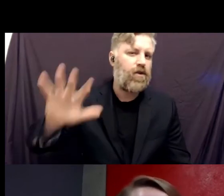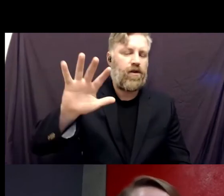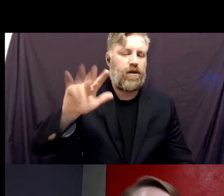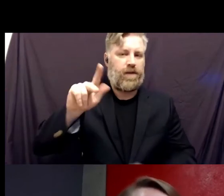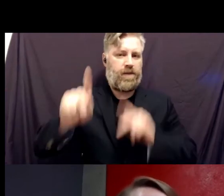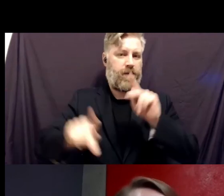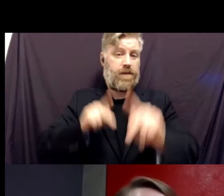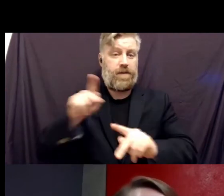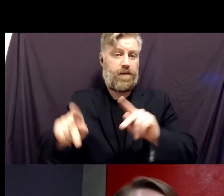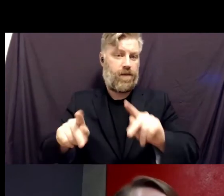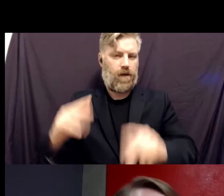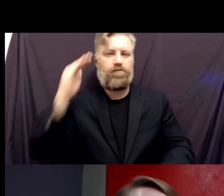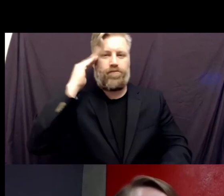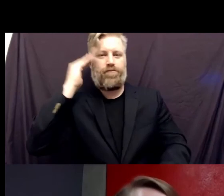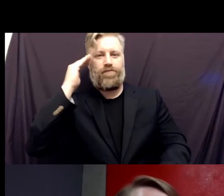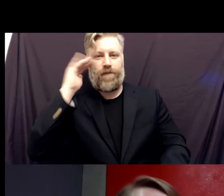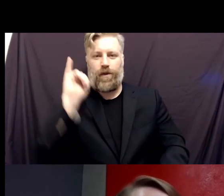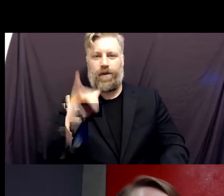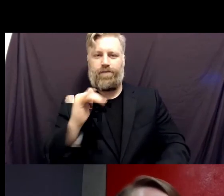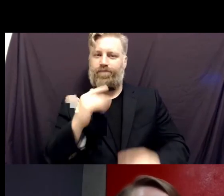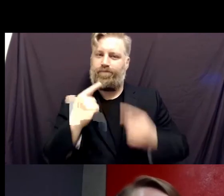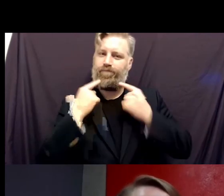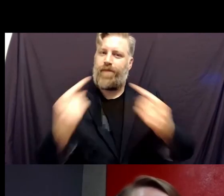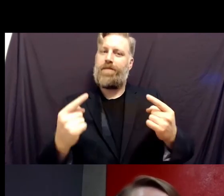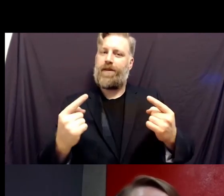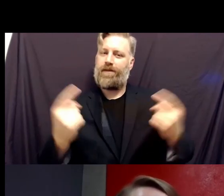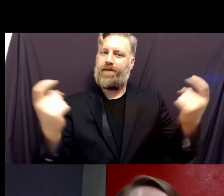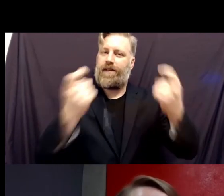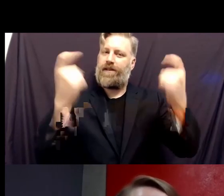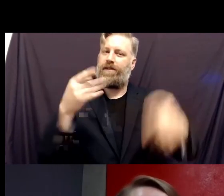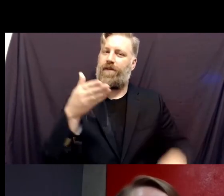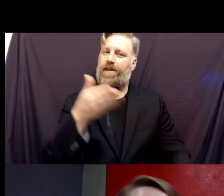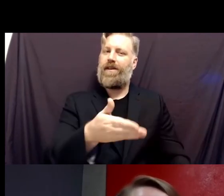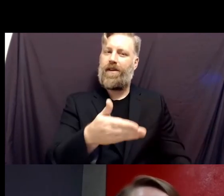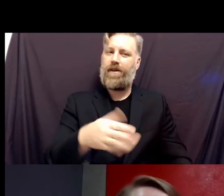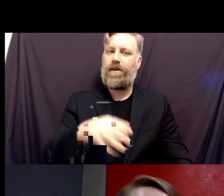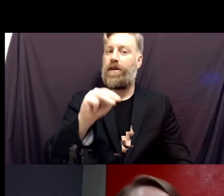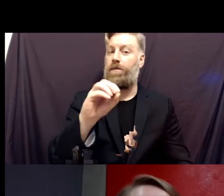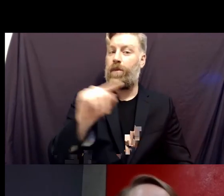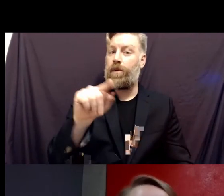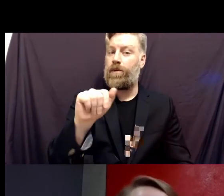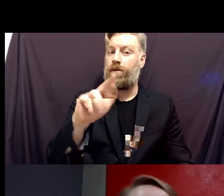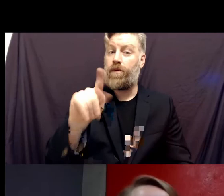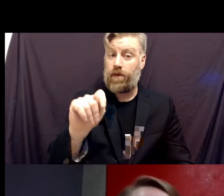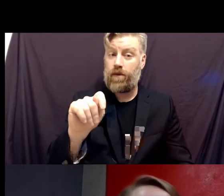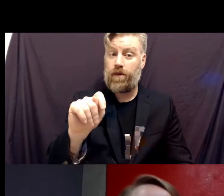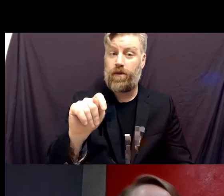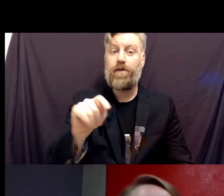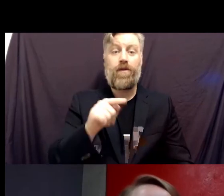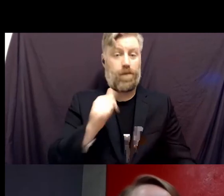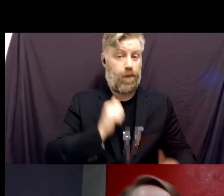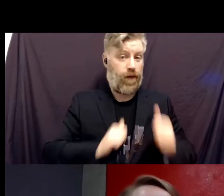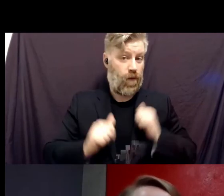people knows this. This is world famous, you know. Where Mozart is taking place, and